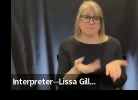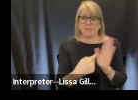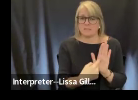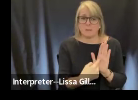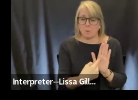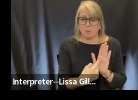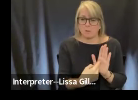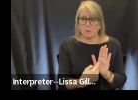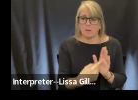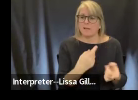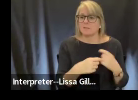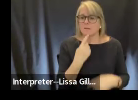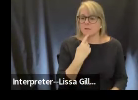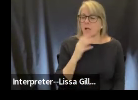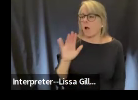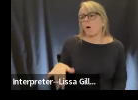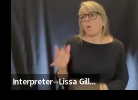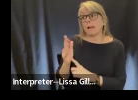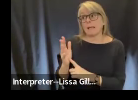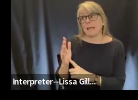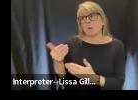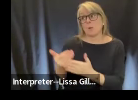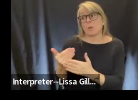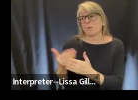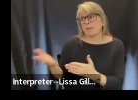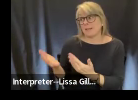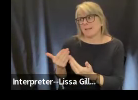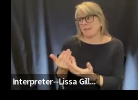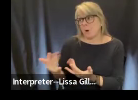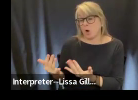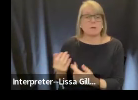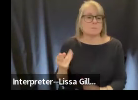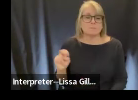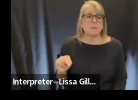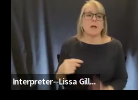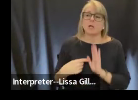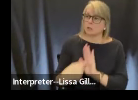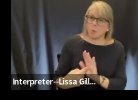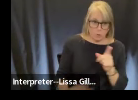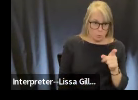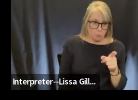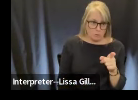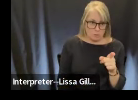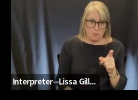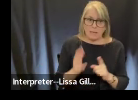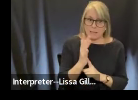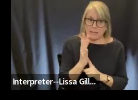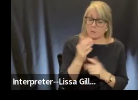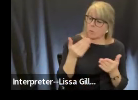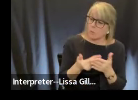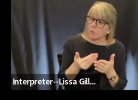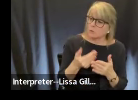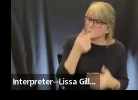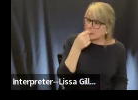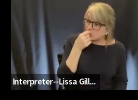of just saying, hey, don't put a candle around things that can burn easily, I show you, here's a candle next to a tissue or a